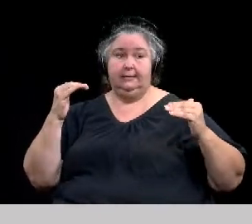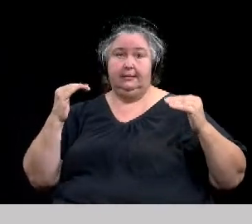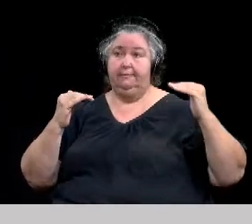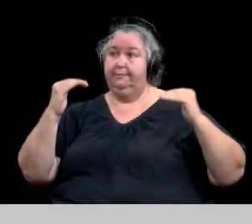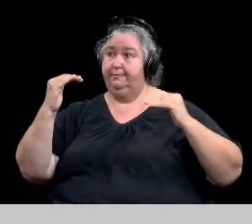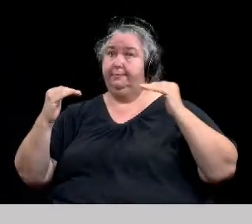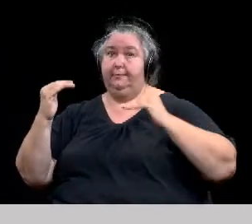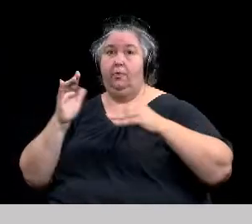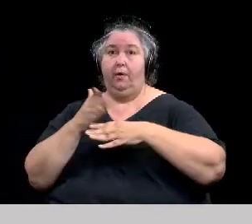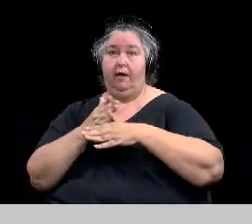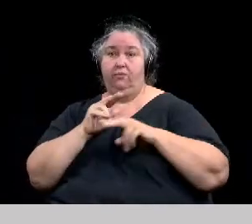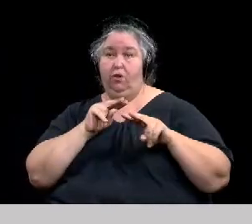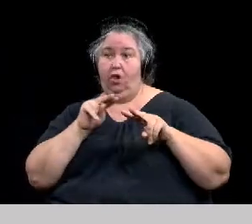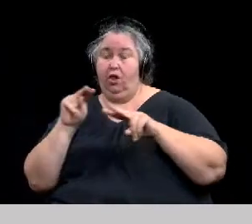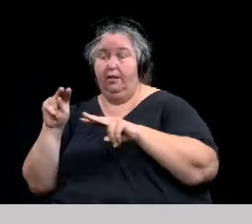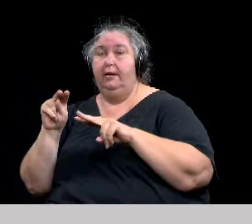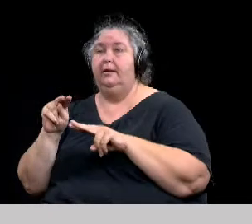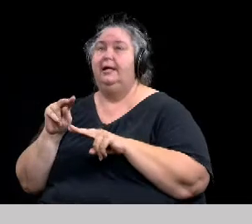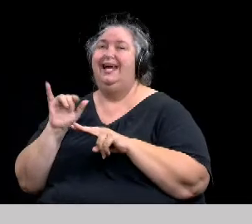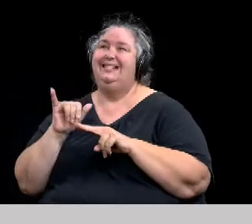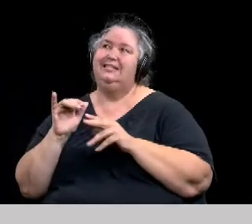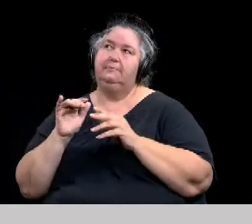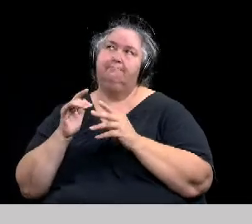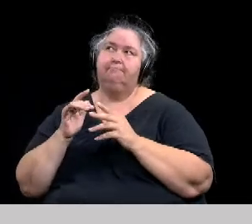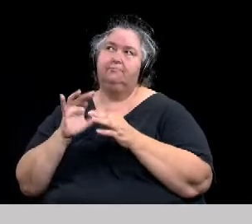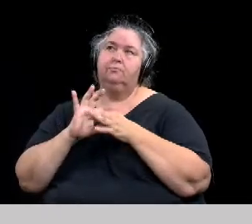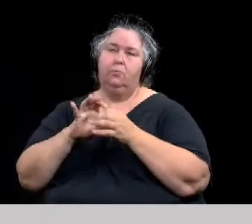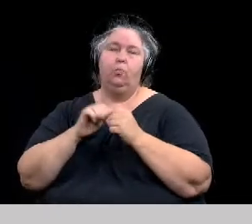is designated as community spread.